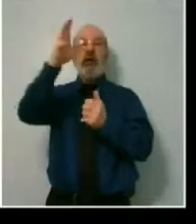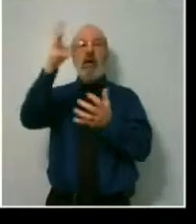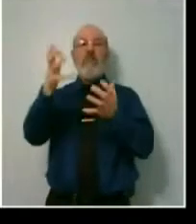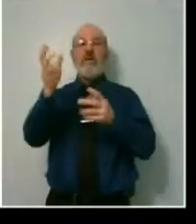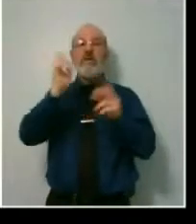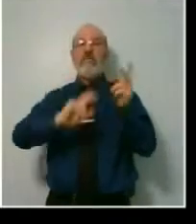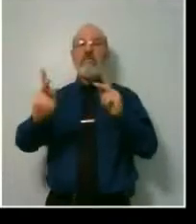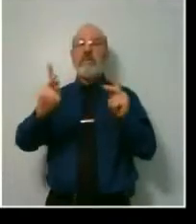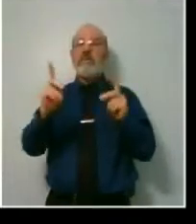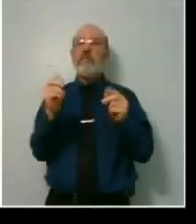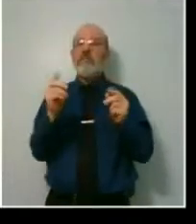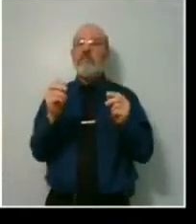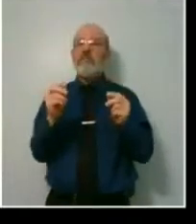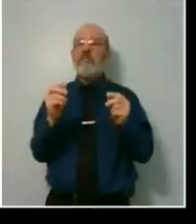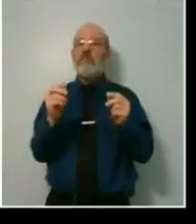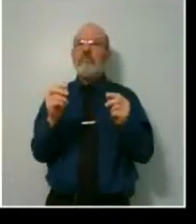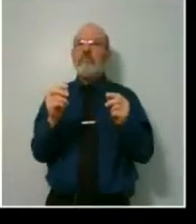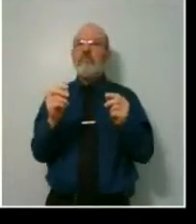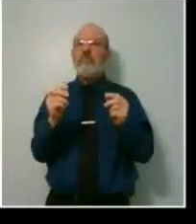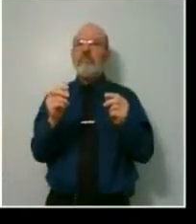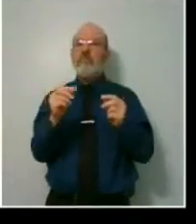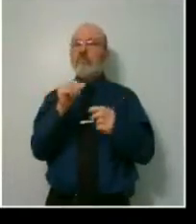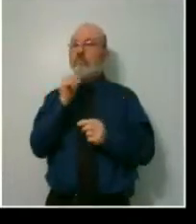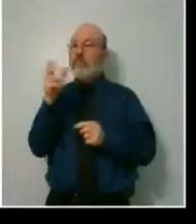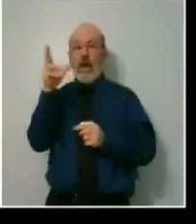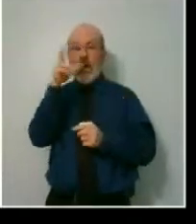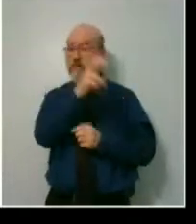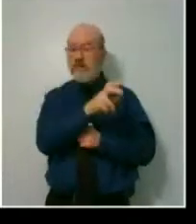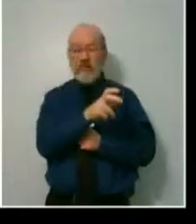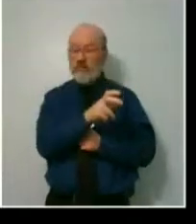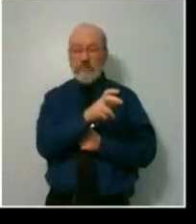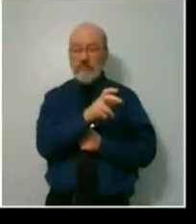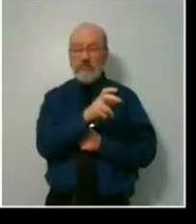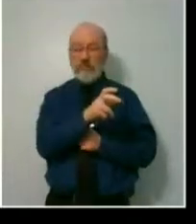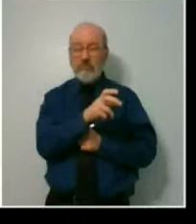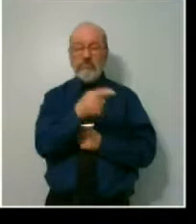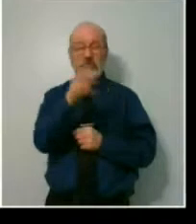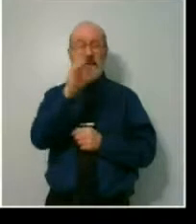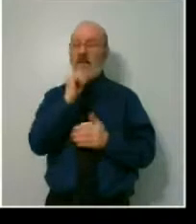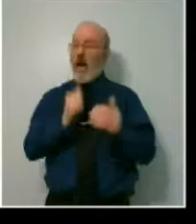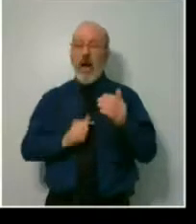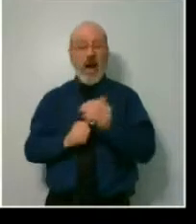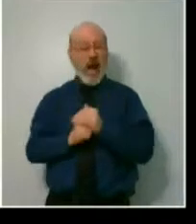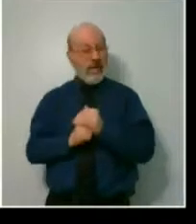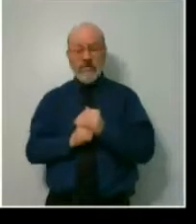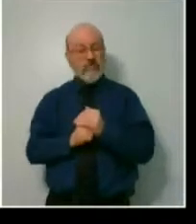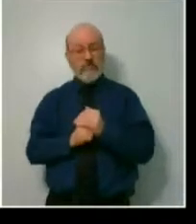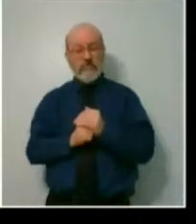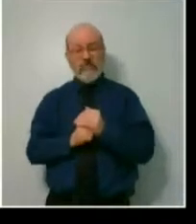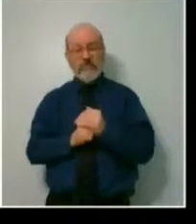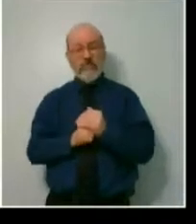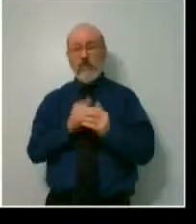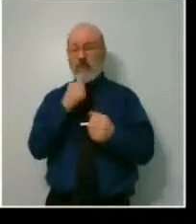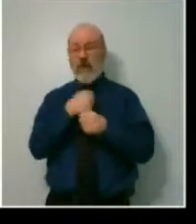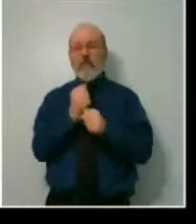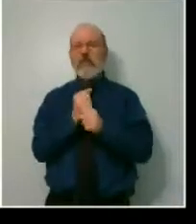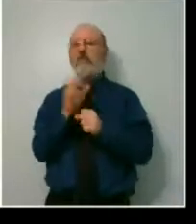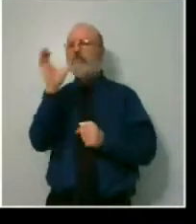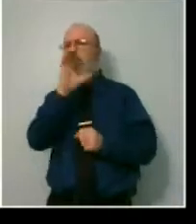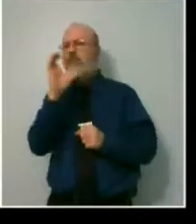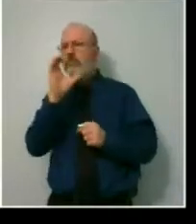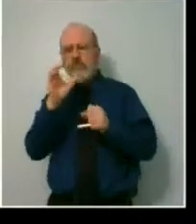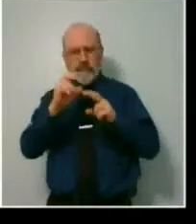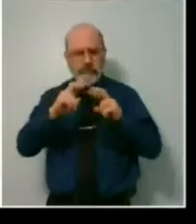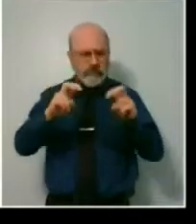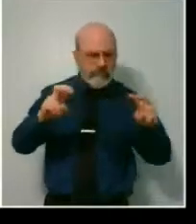do was no mystery. He didn't hide it from them. He didn't make them seek it or go on a scavenger